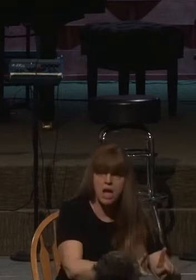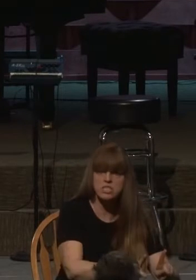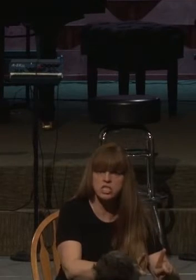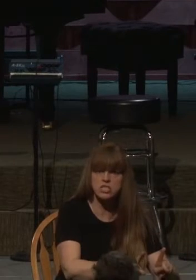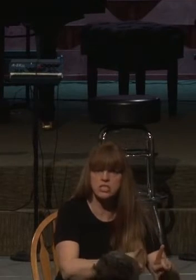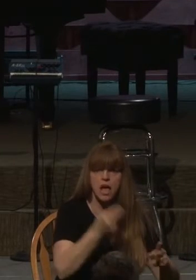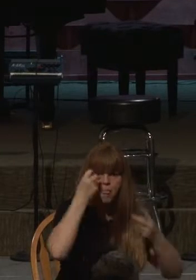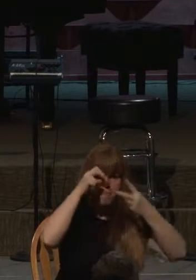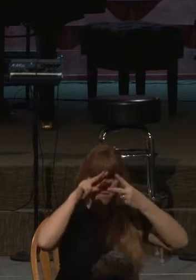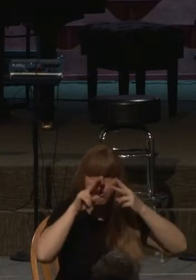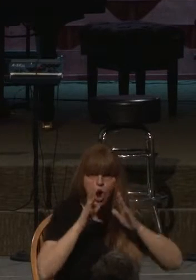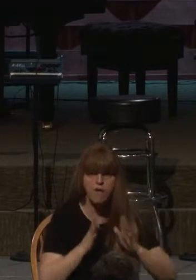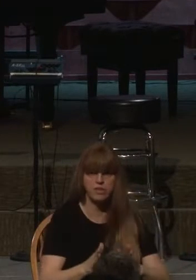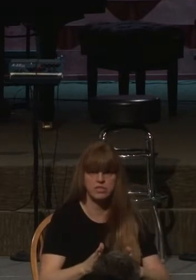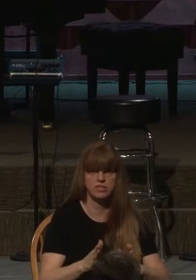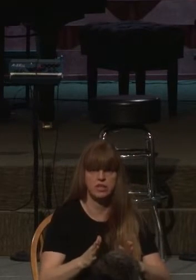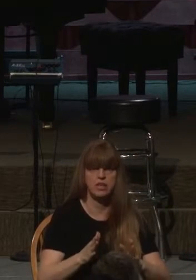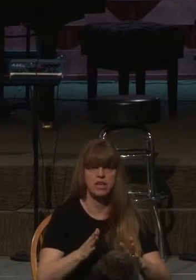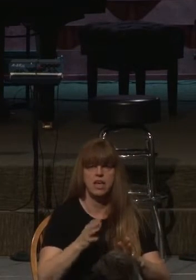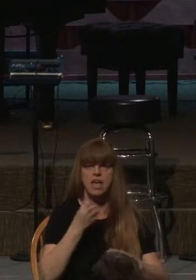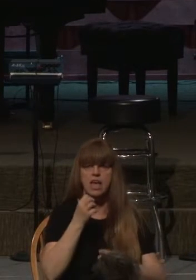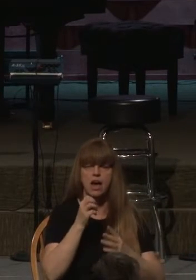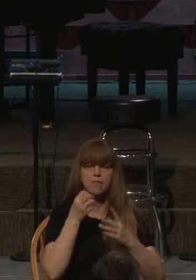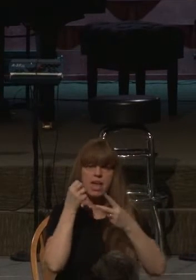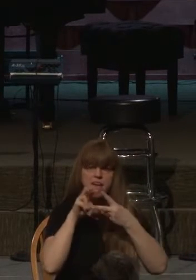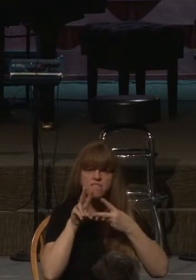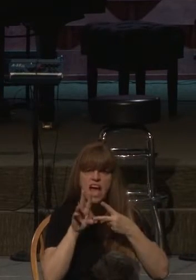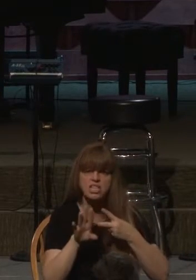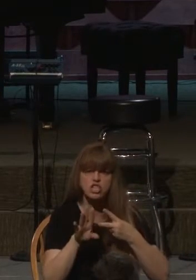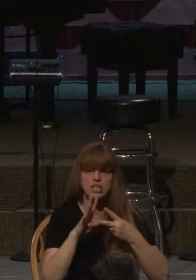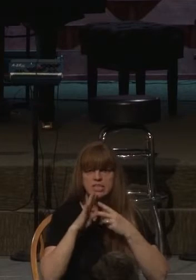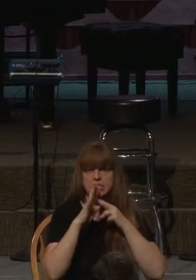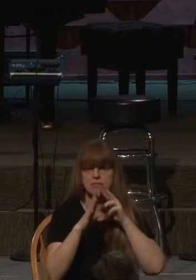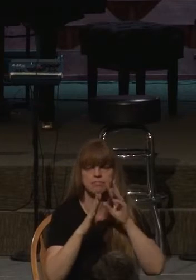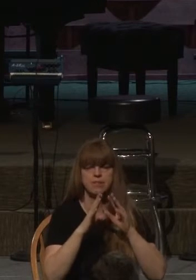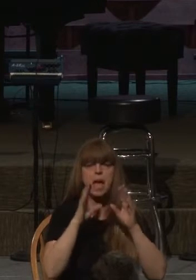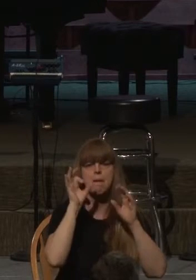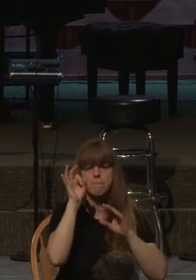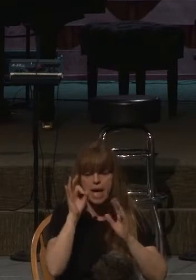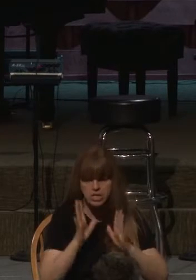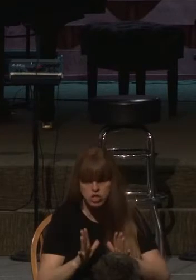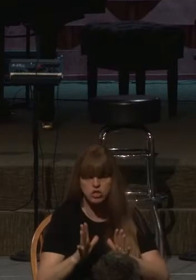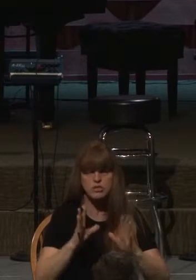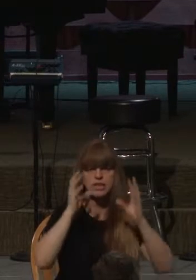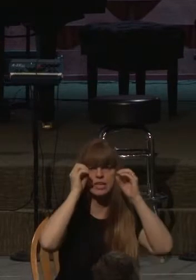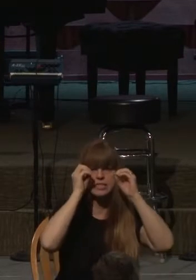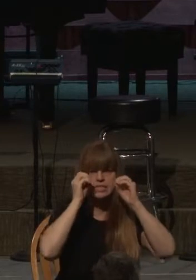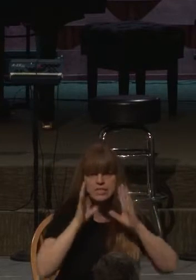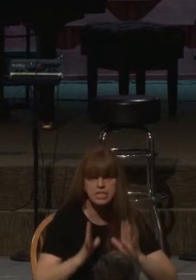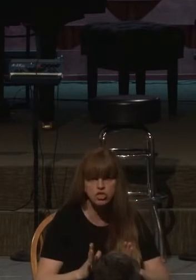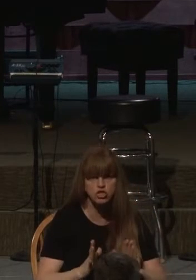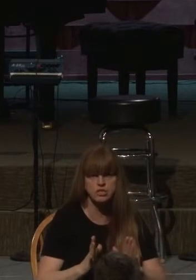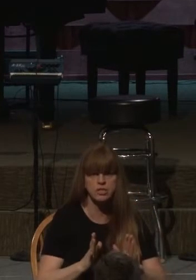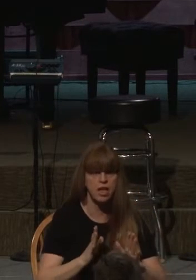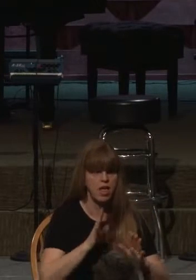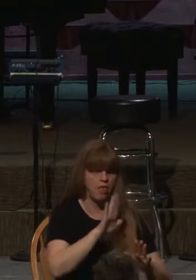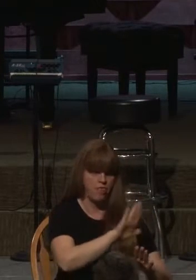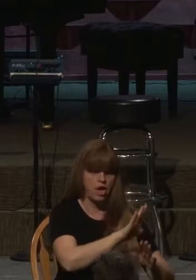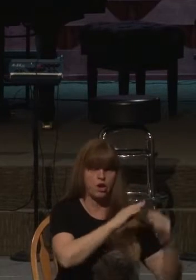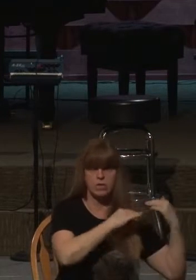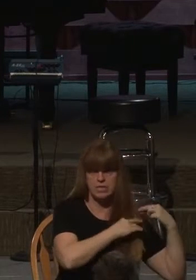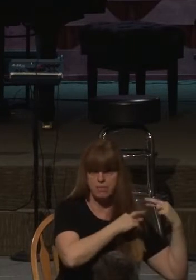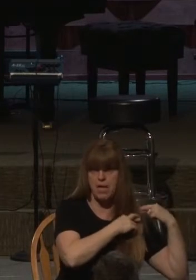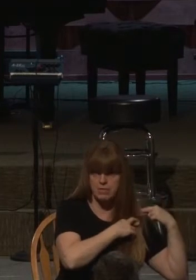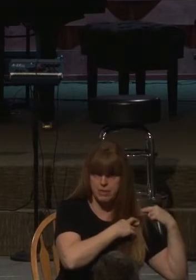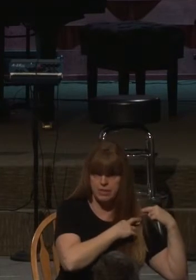the prophets, the evangelists, and the pastors and teachers. Their responsibility is